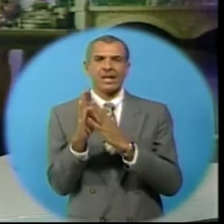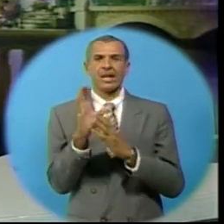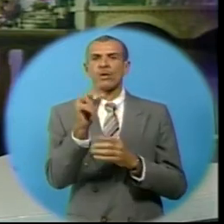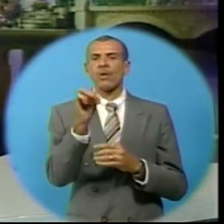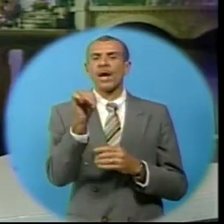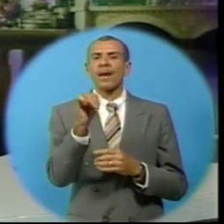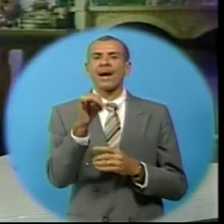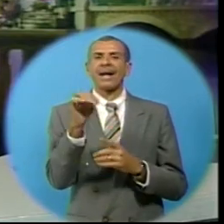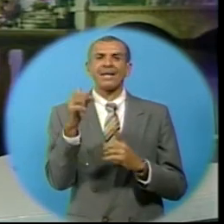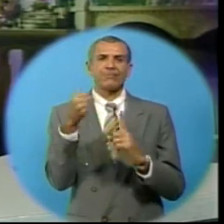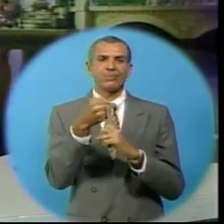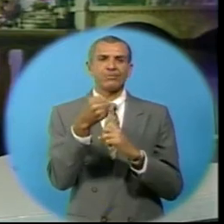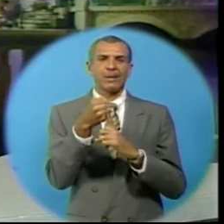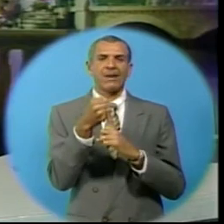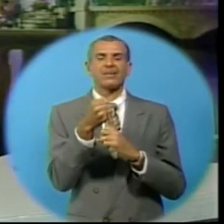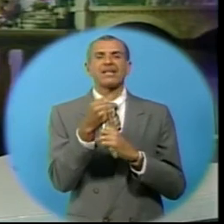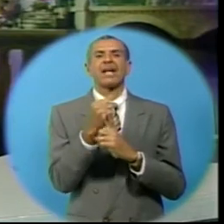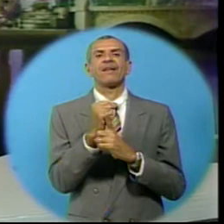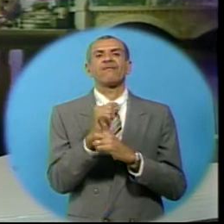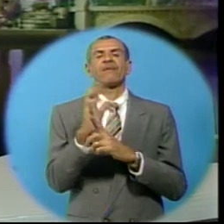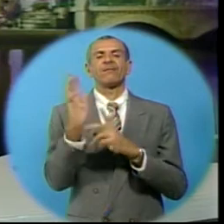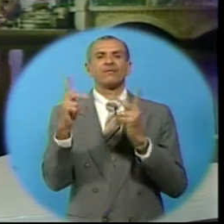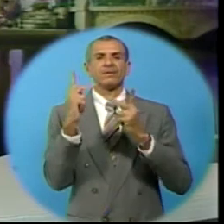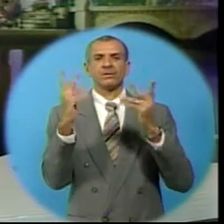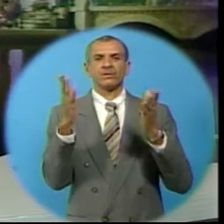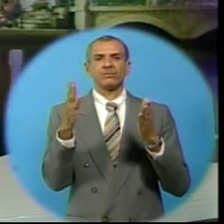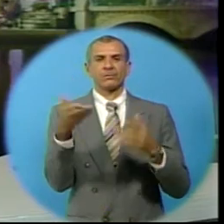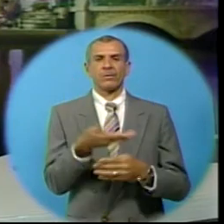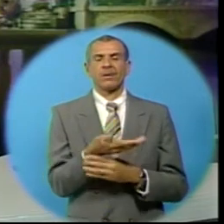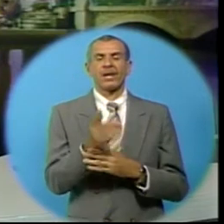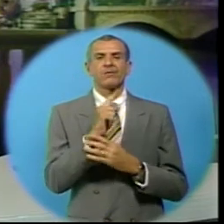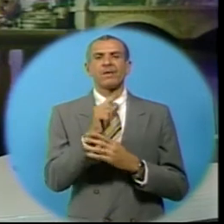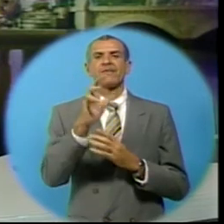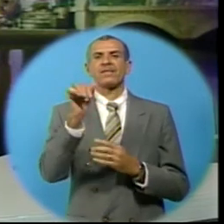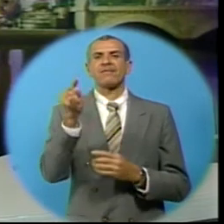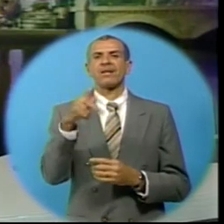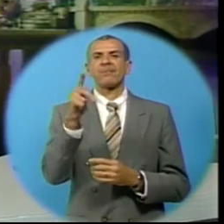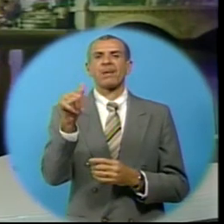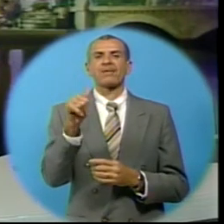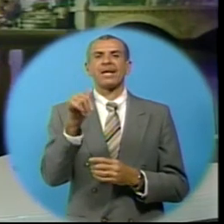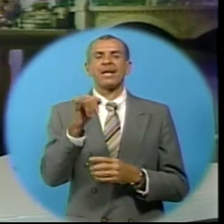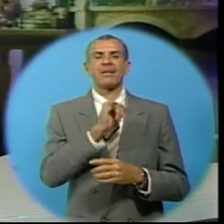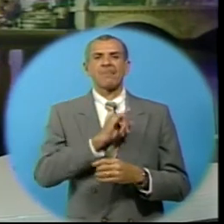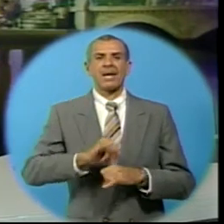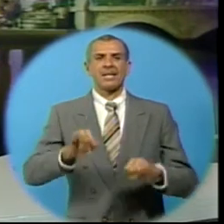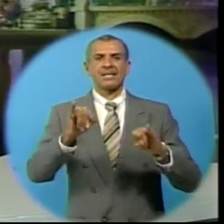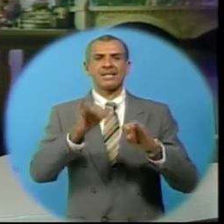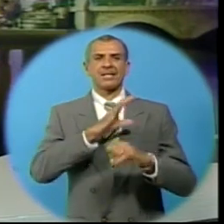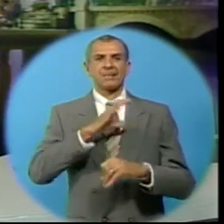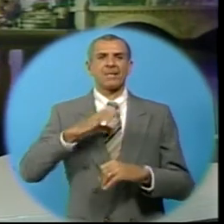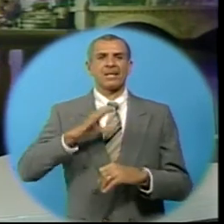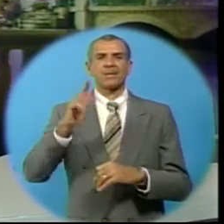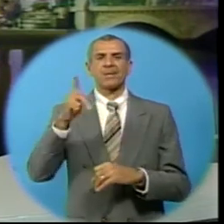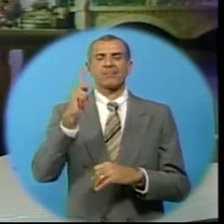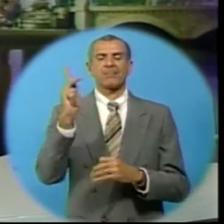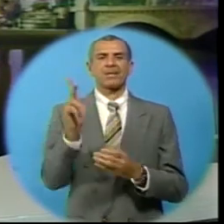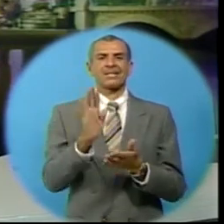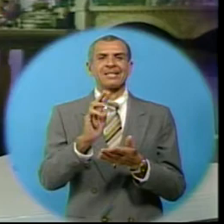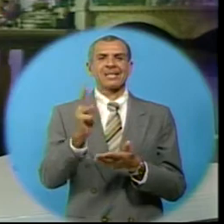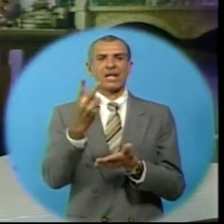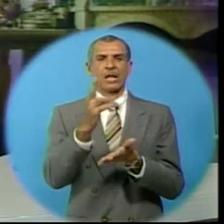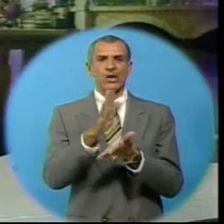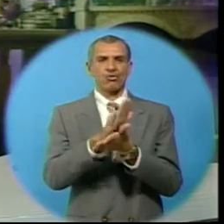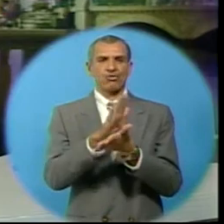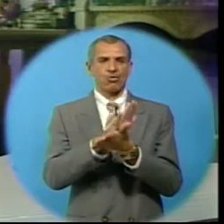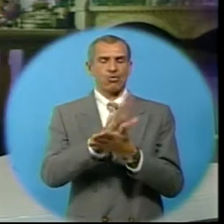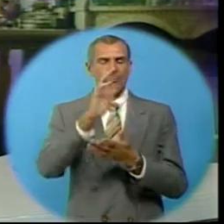and its effects on community-based tourism. And it was hosted by the St. Philip Parish Independence Committee at the Princess Margaret Secondary School. Peter